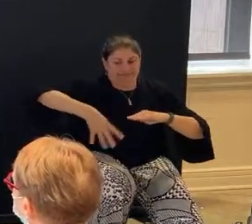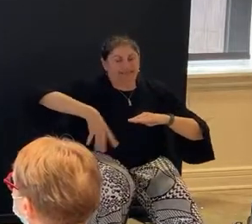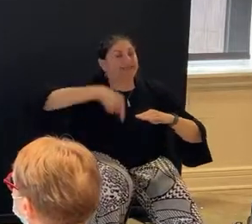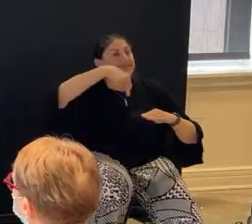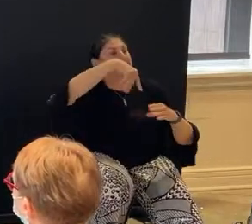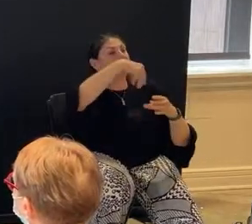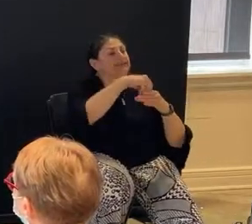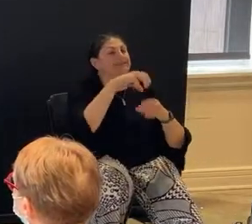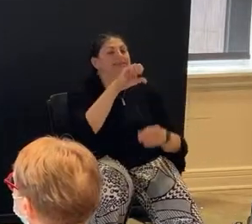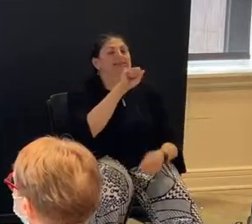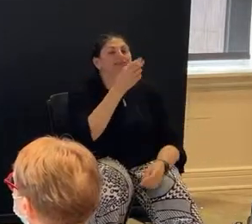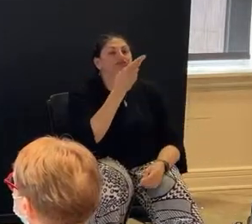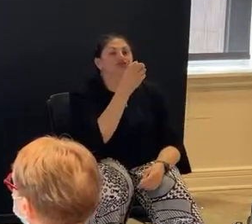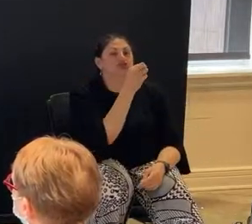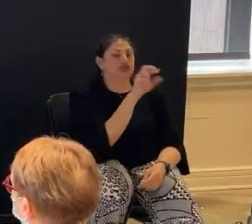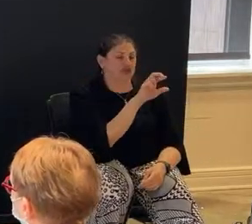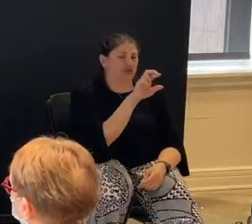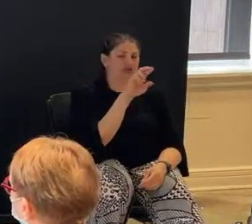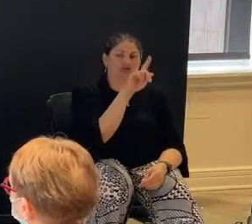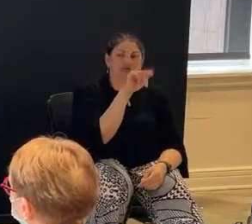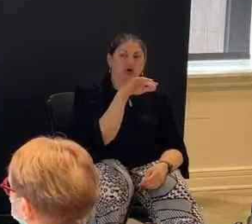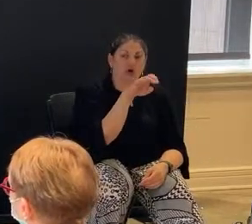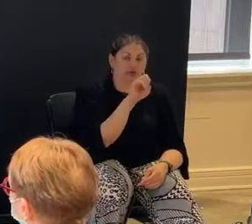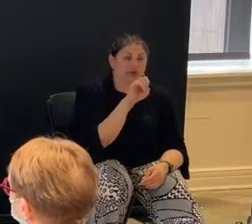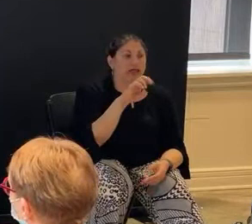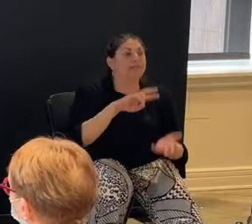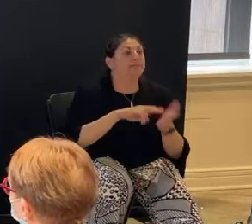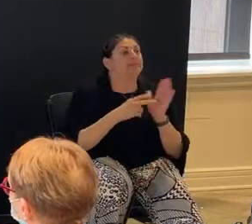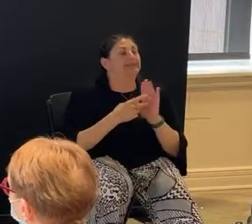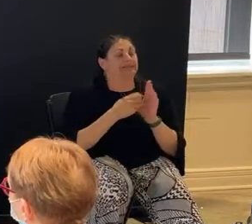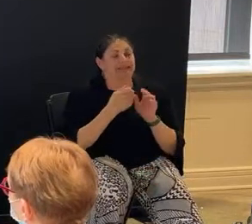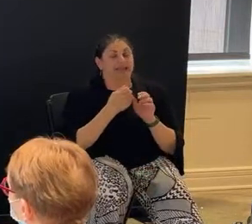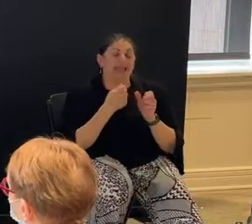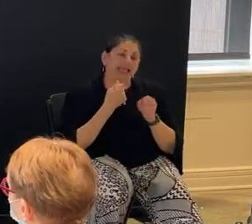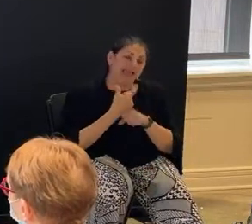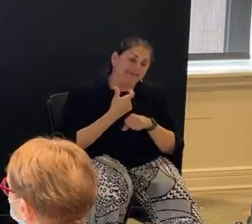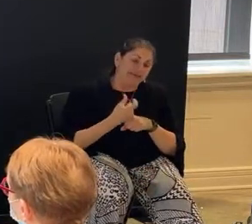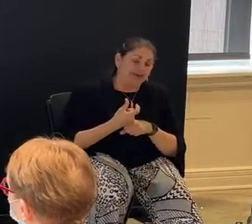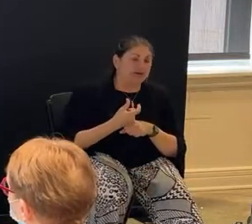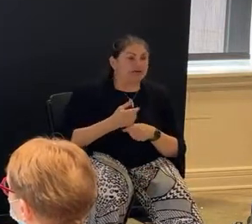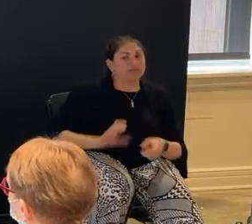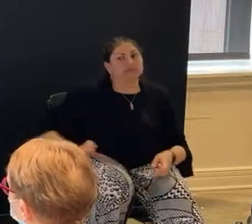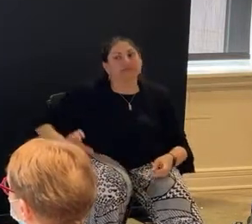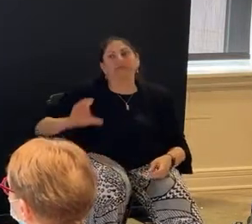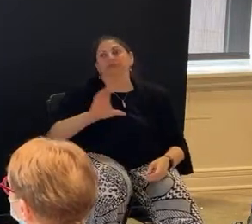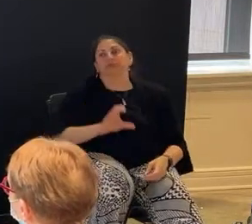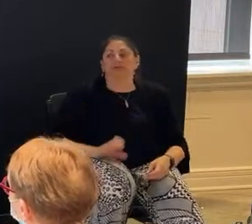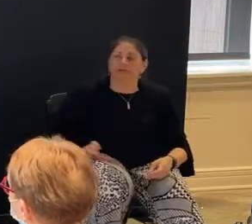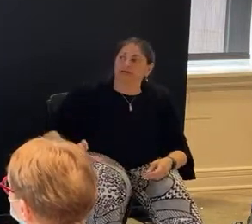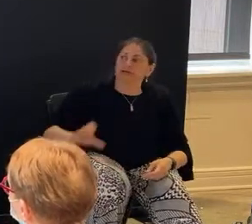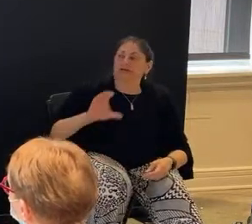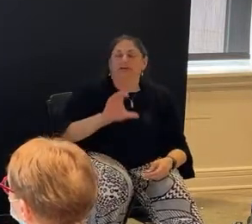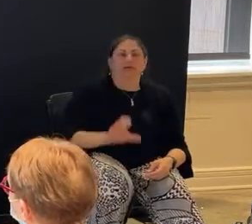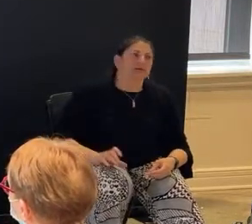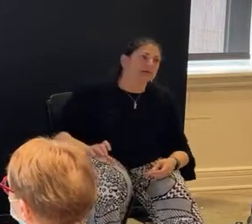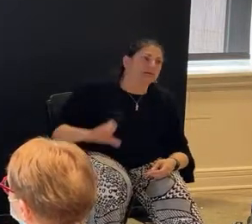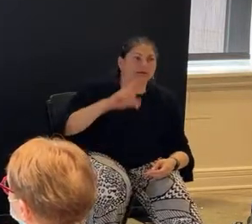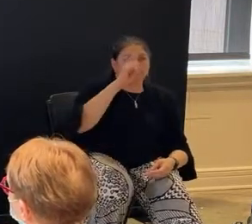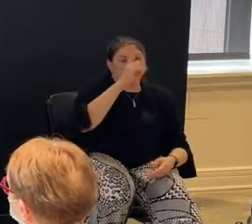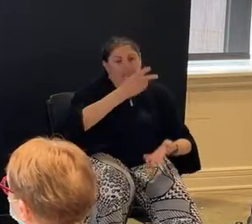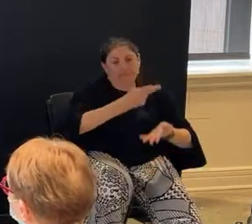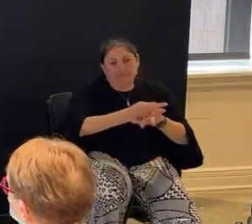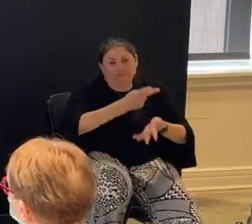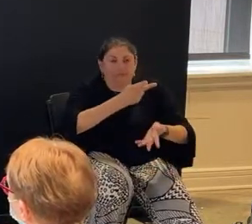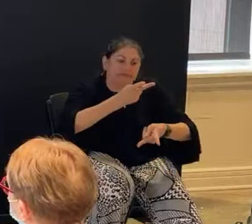zone. And so they spend millions of dollars every year maintaining it, and they're getting kind of tired of it. And so they want to be able to replace it. And that